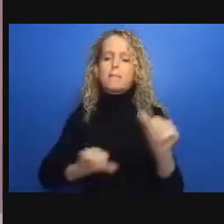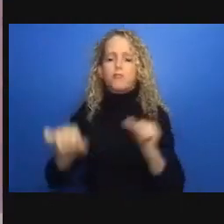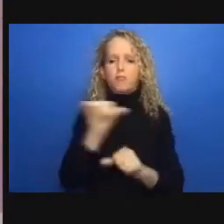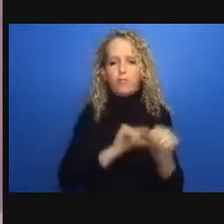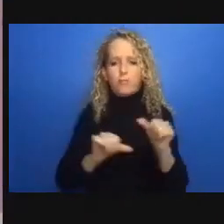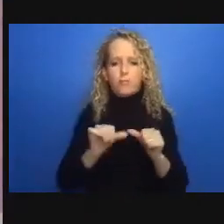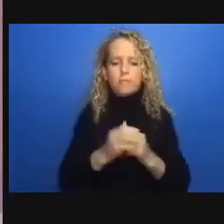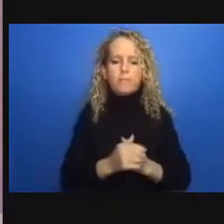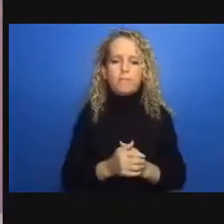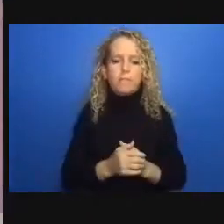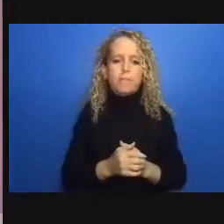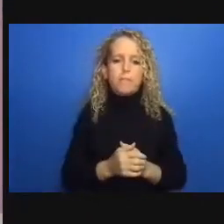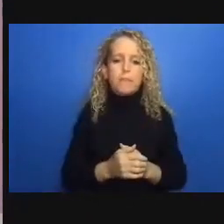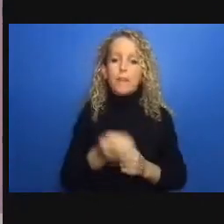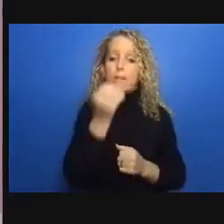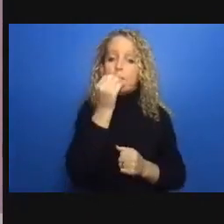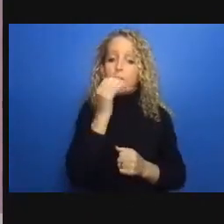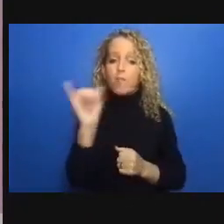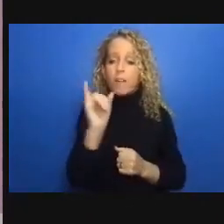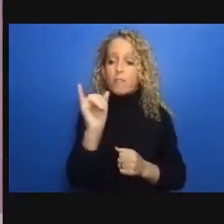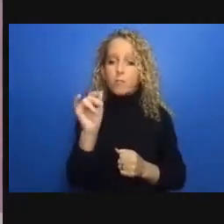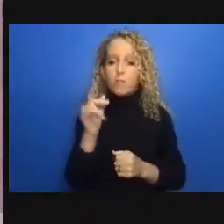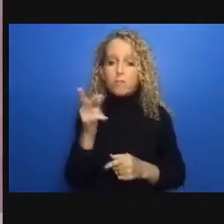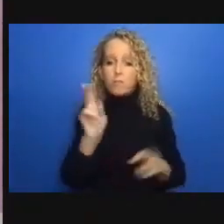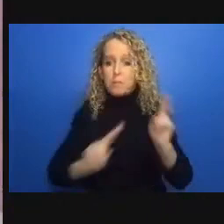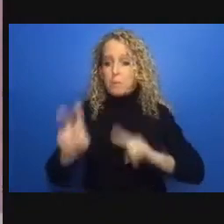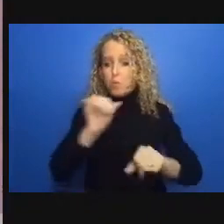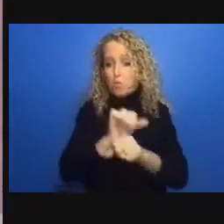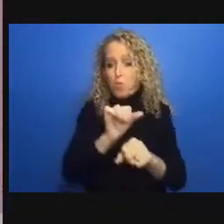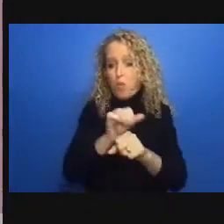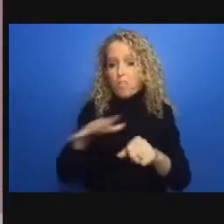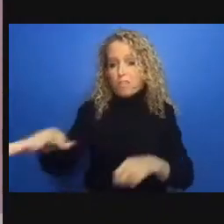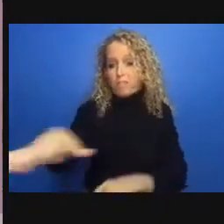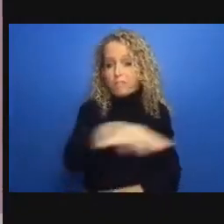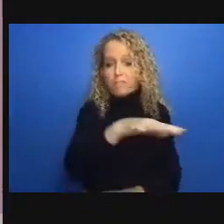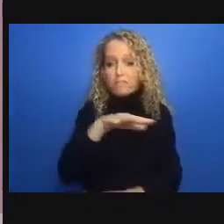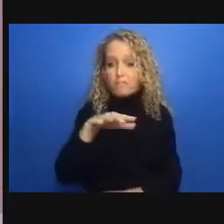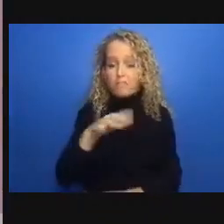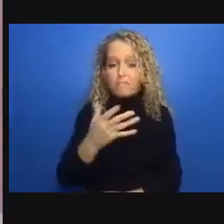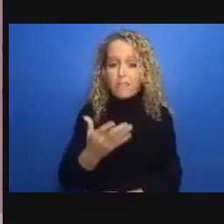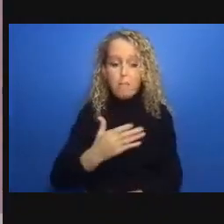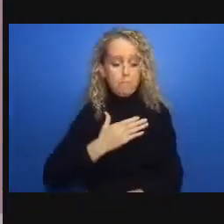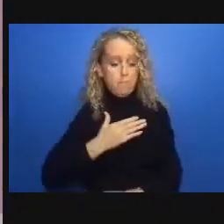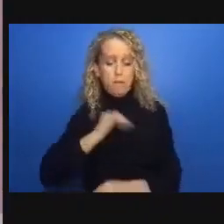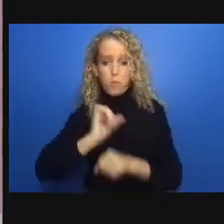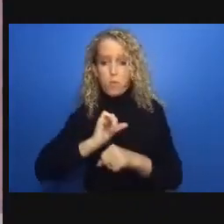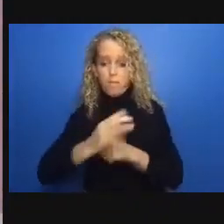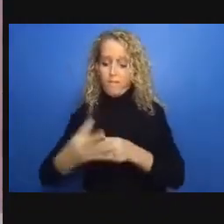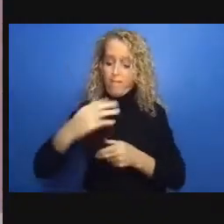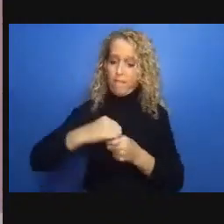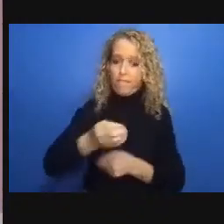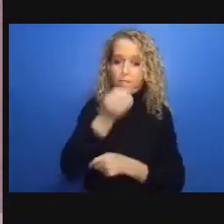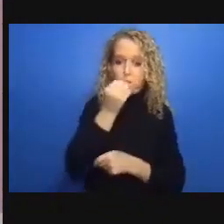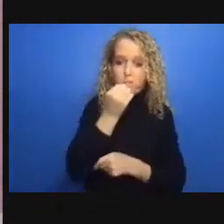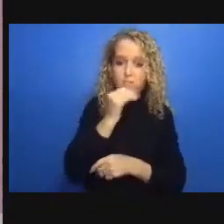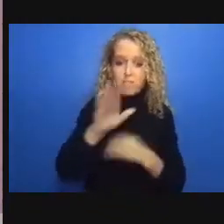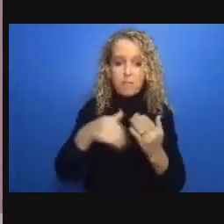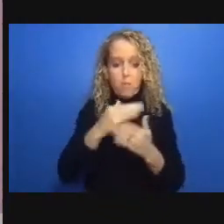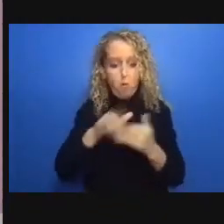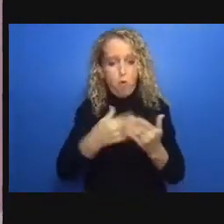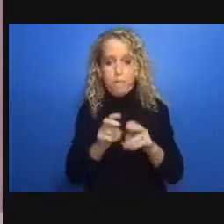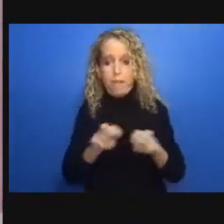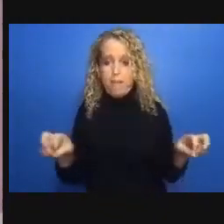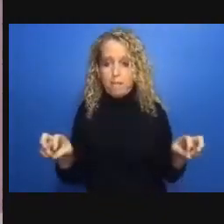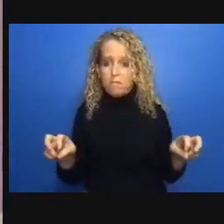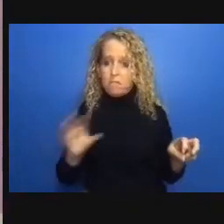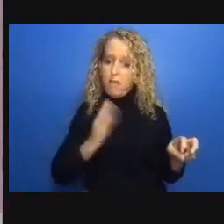significant contributor to livelihoods across our province. My work involves food, as it does everyone on this panel. So clearly,